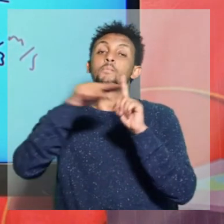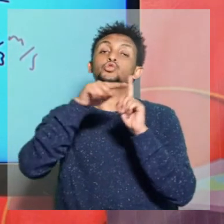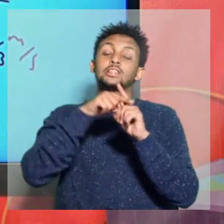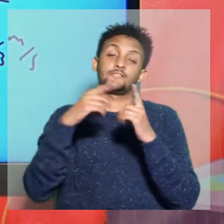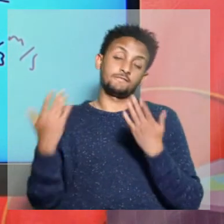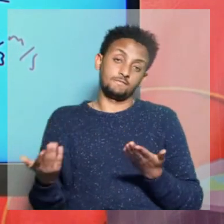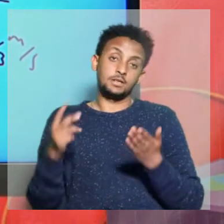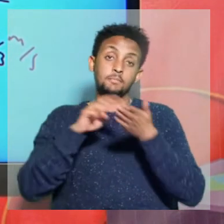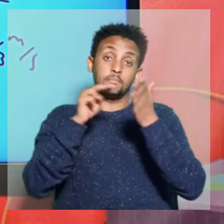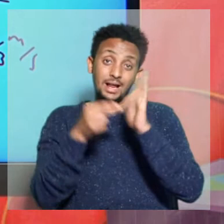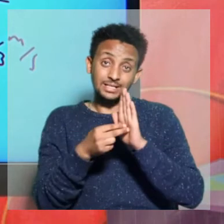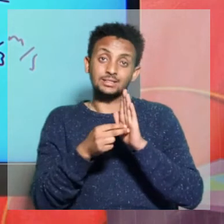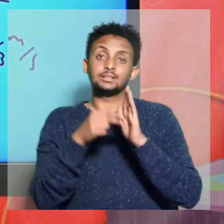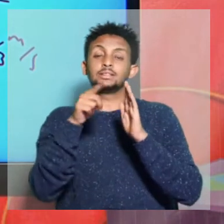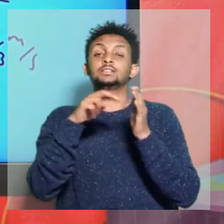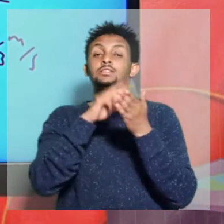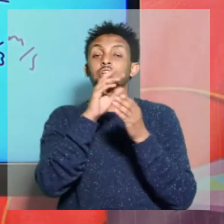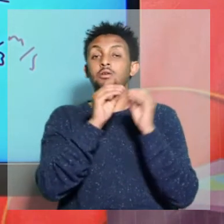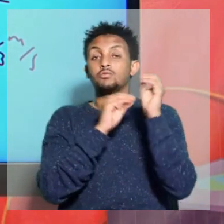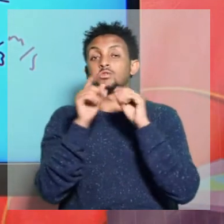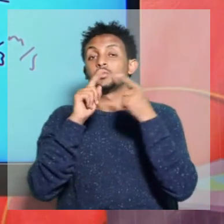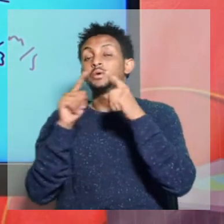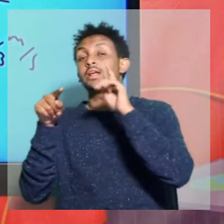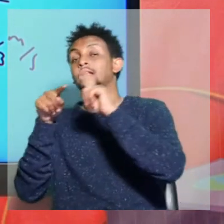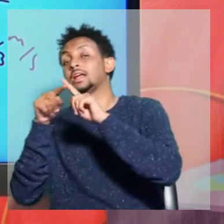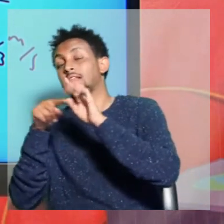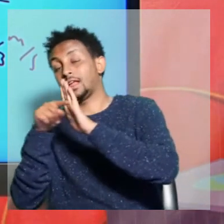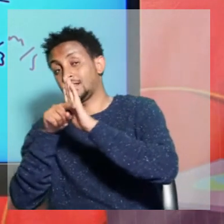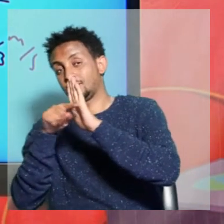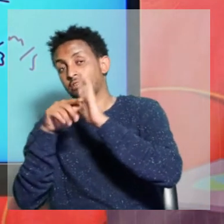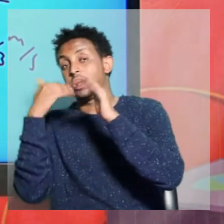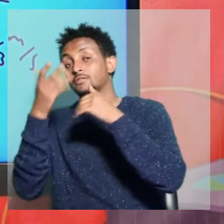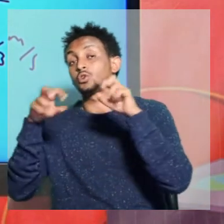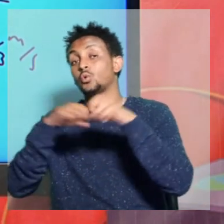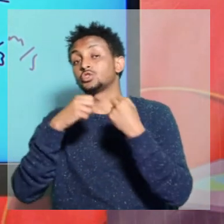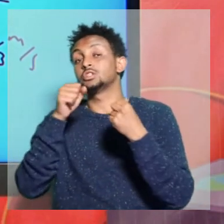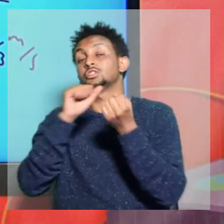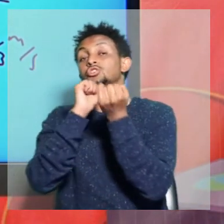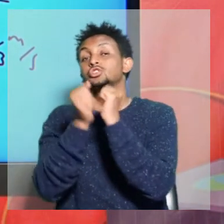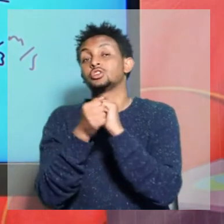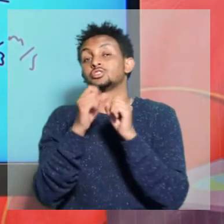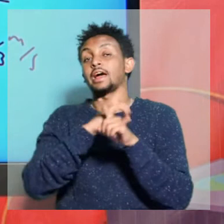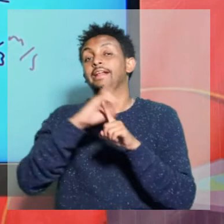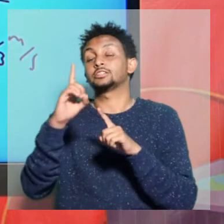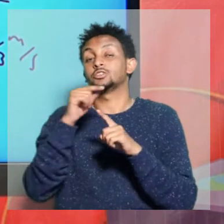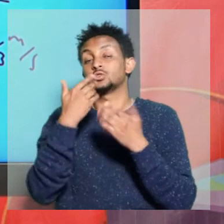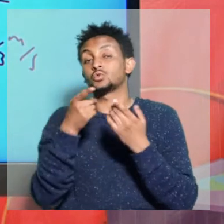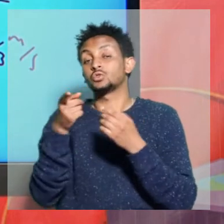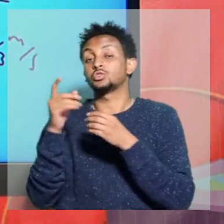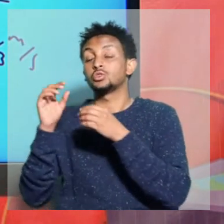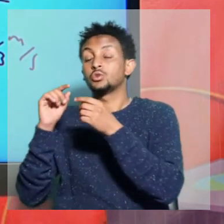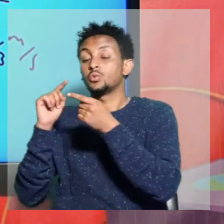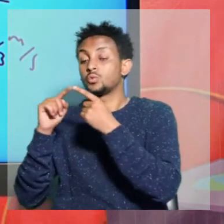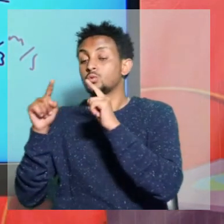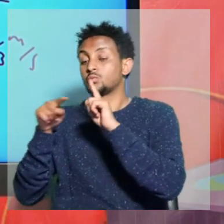positive, meaning initially it was moving in the negative x direction, but after collision it changes its direction so that it's moving